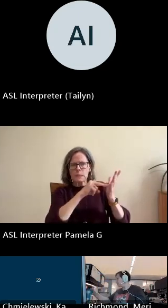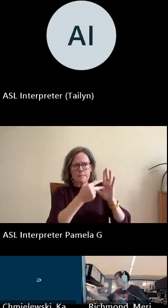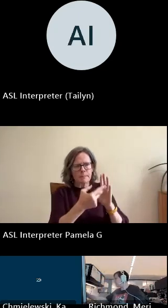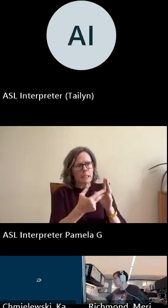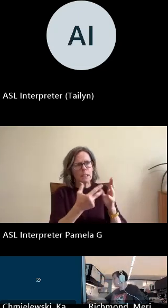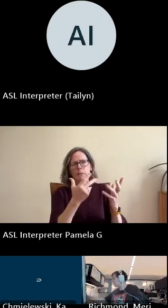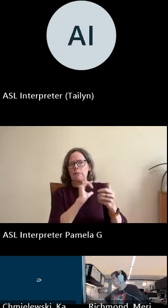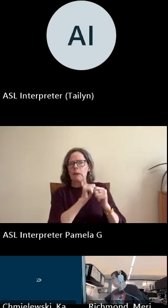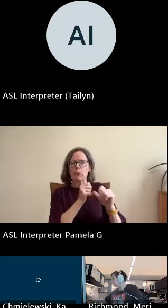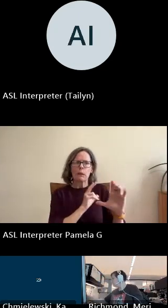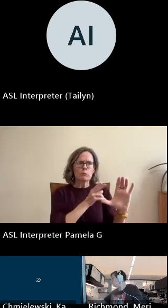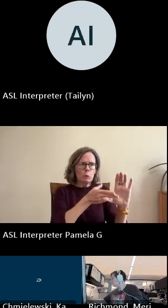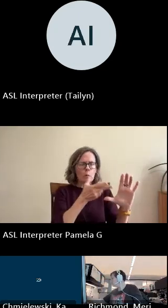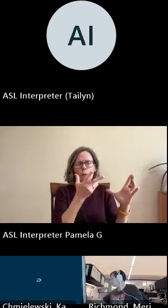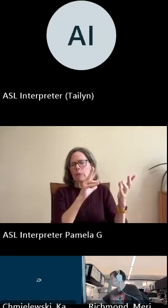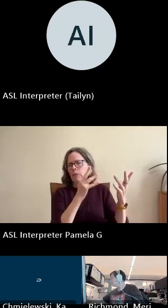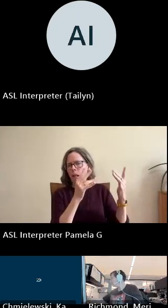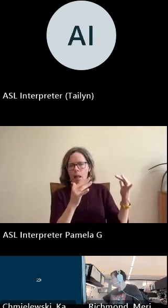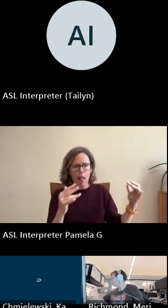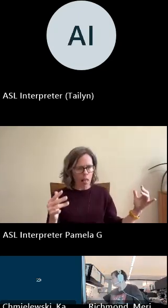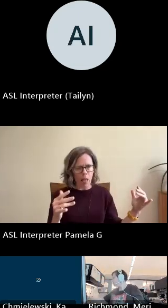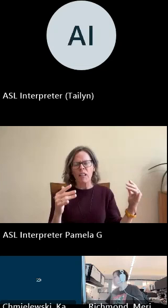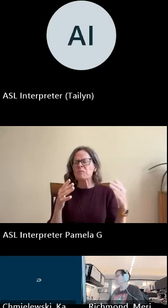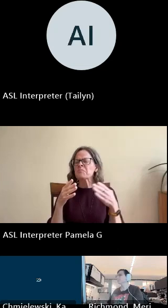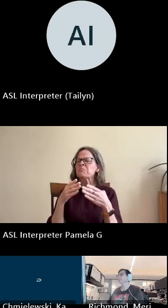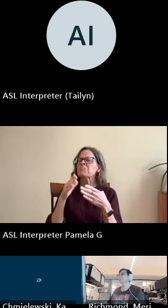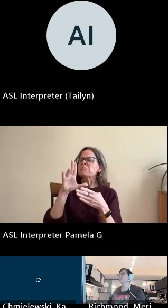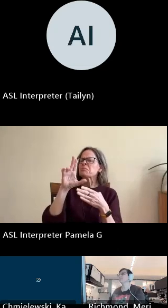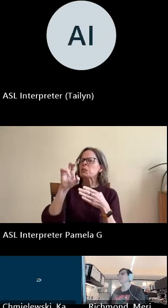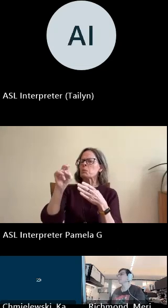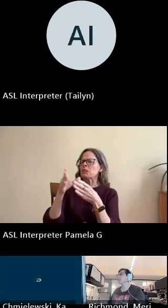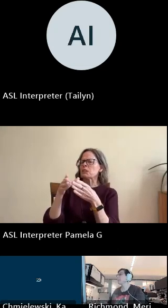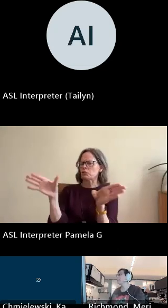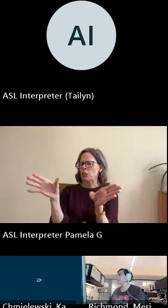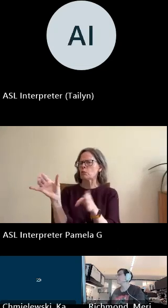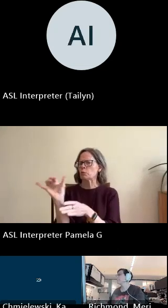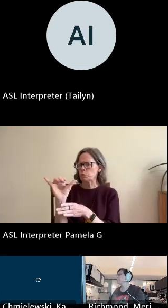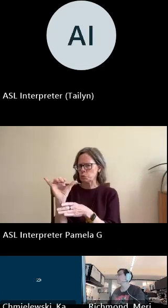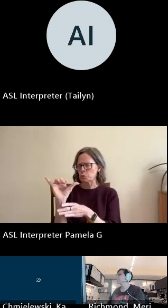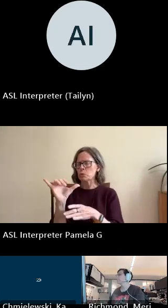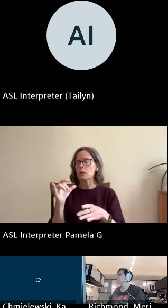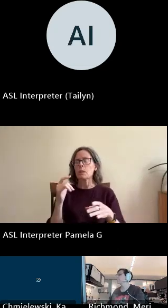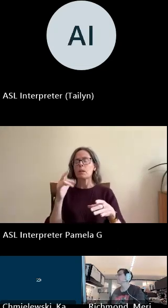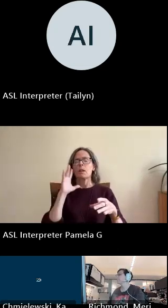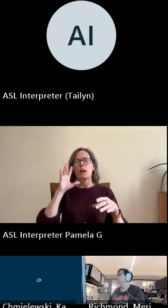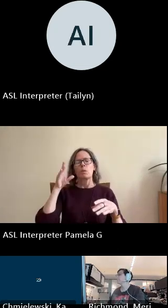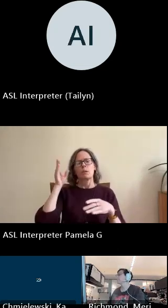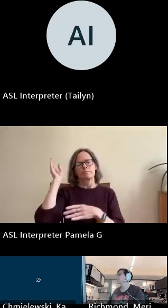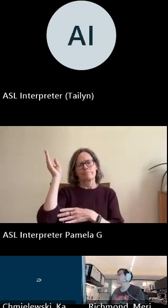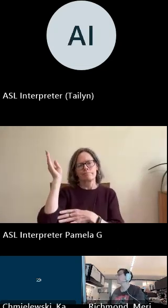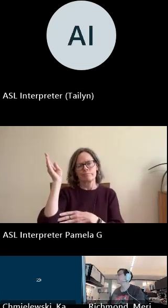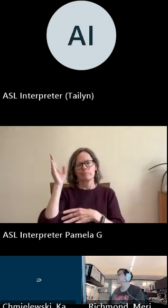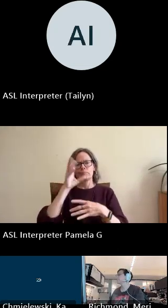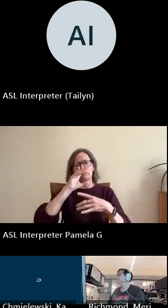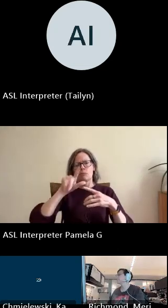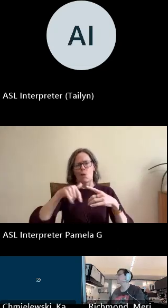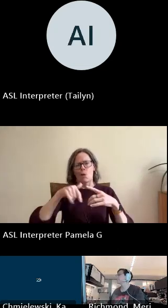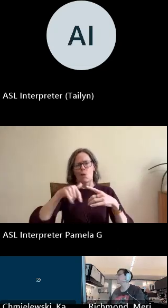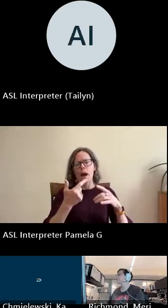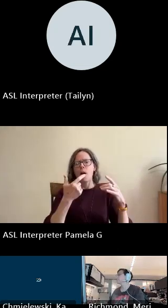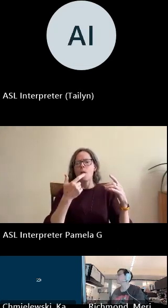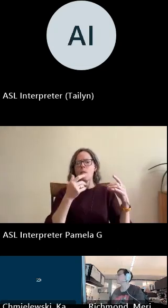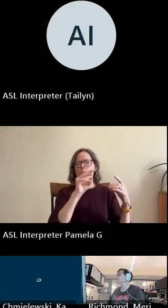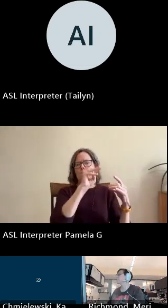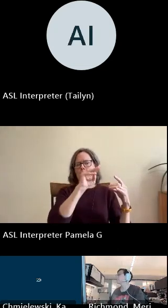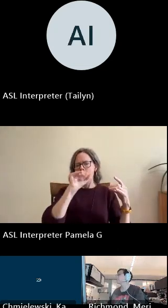broadly. So I'll be kind of going through a bunch of content today for the majority of the time,